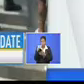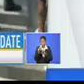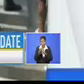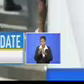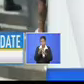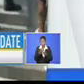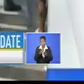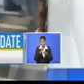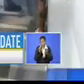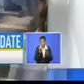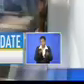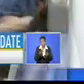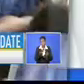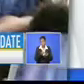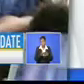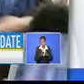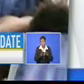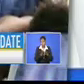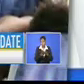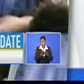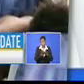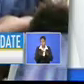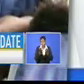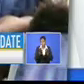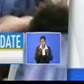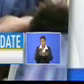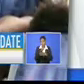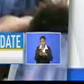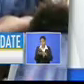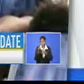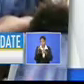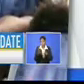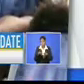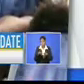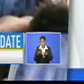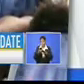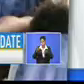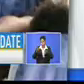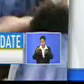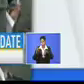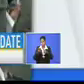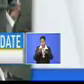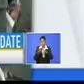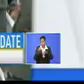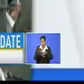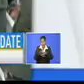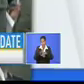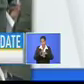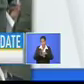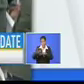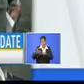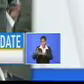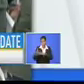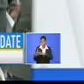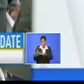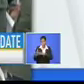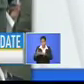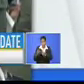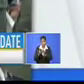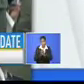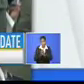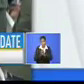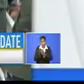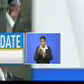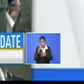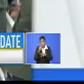the capsized vessel, other persons may have swum to another key. He's asking members of the public to keep their eyes open. The Director of